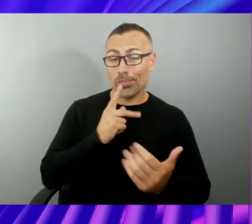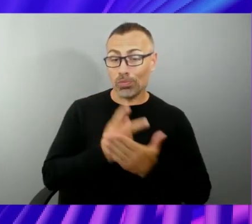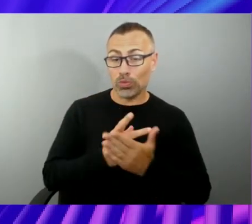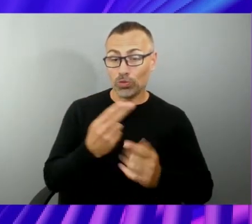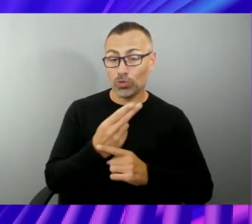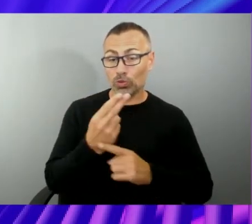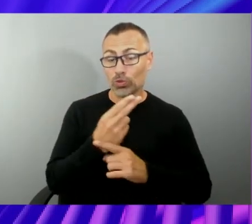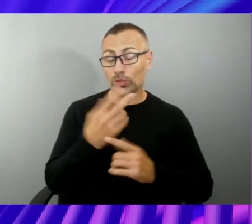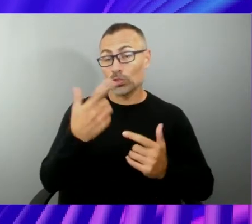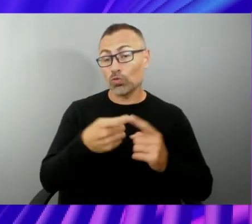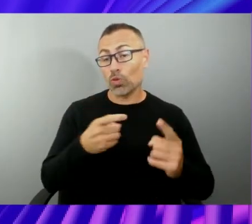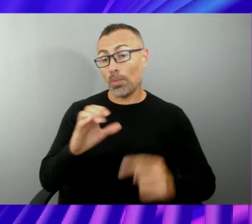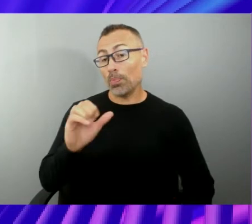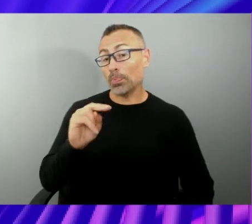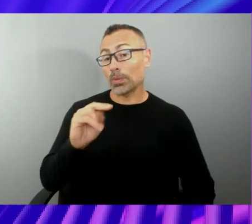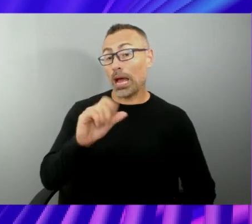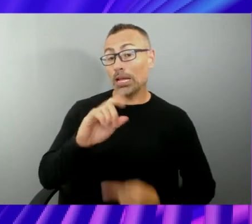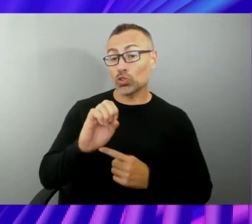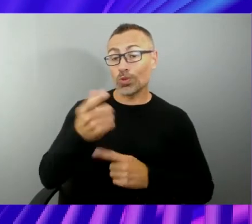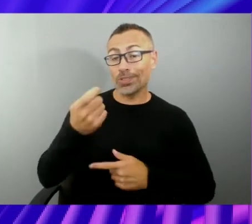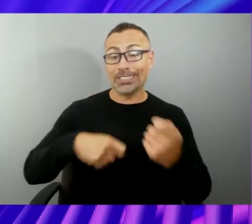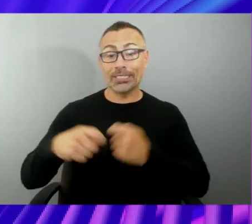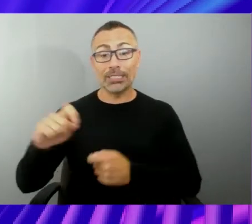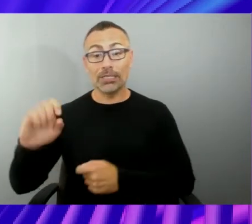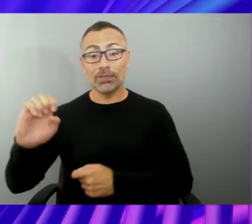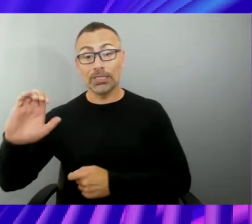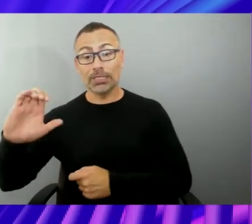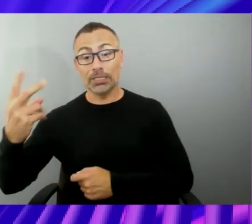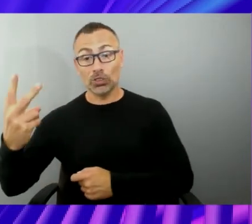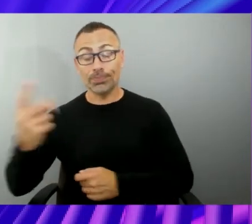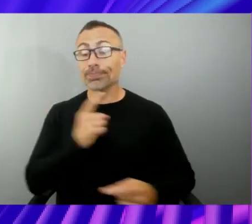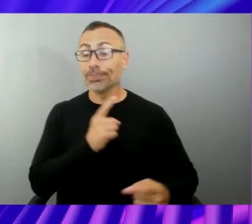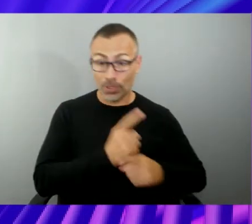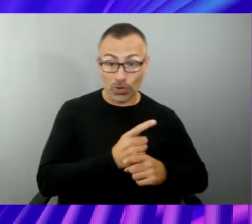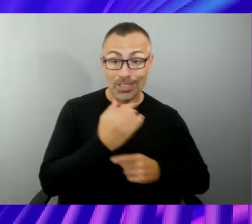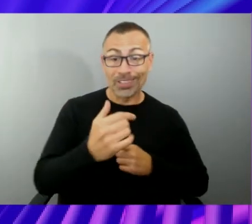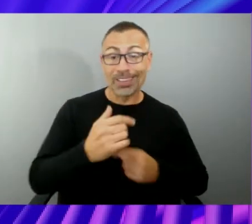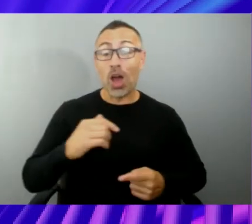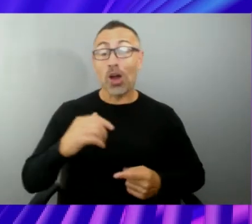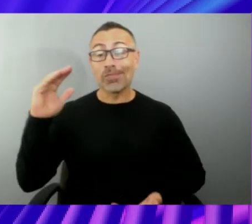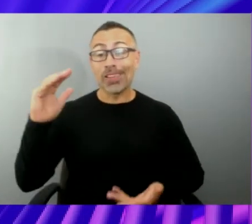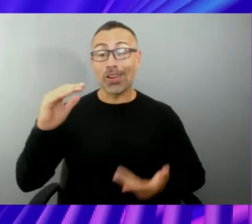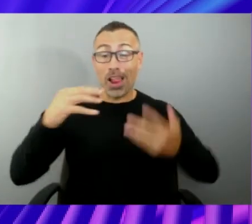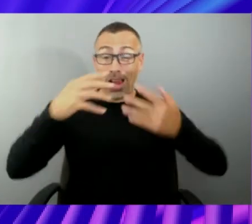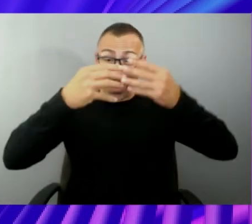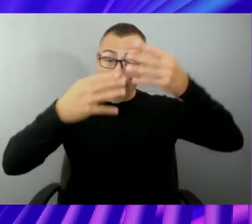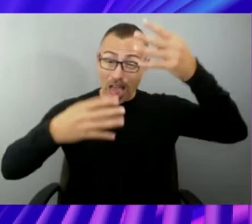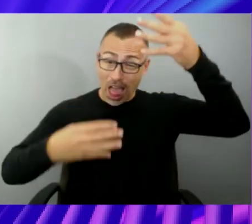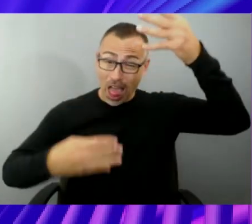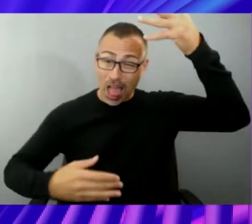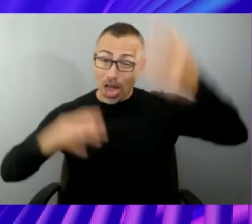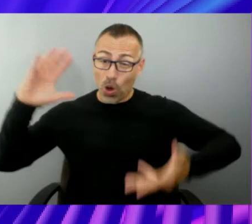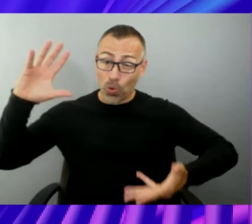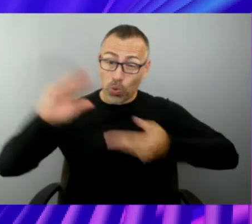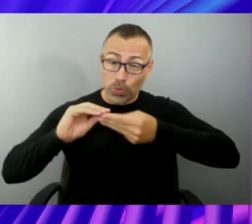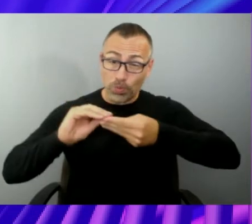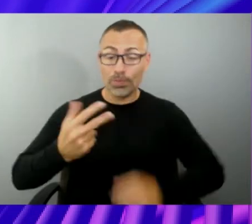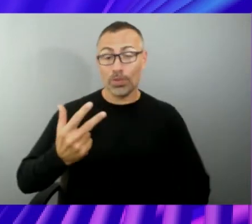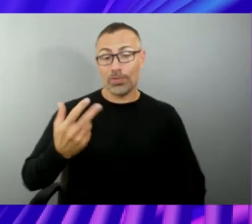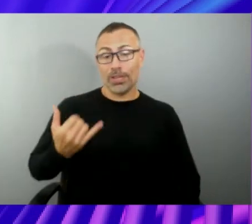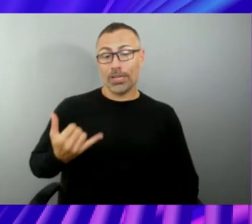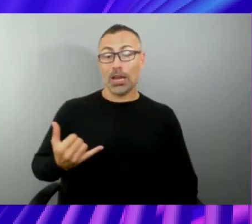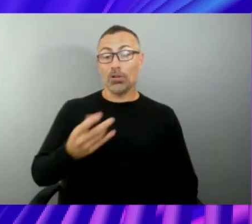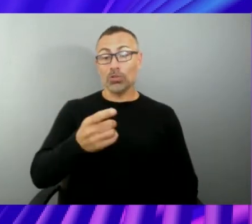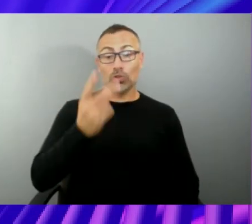EC2s, right? Exactly. And with the results here, we've narrowed it down to 3 results now. You can see some interesting items here. The